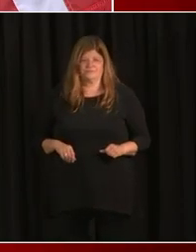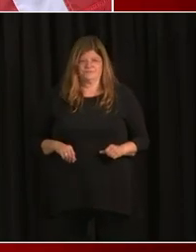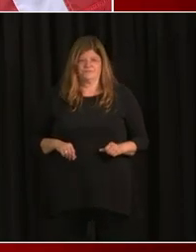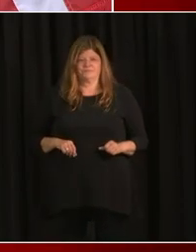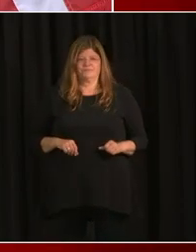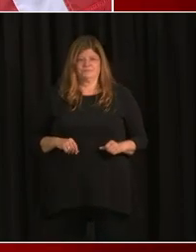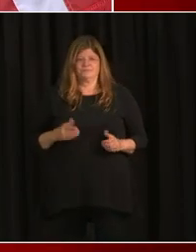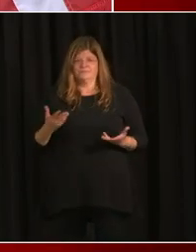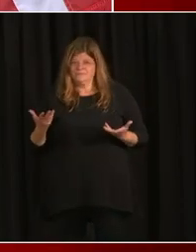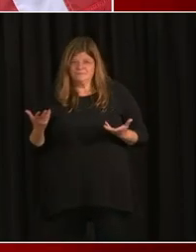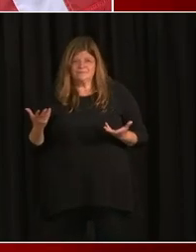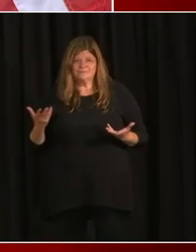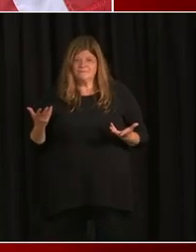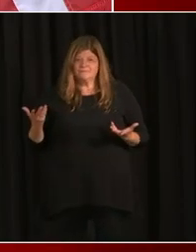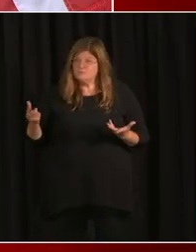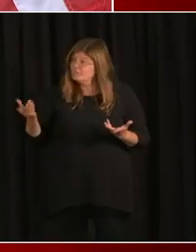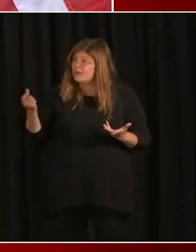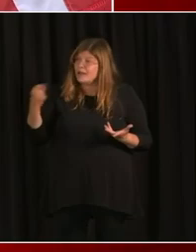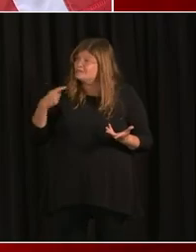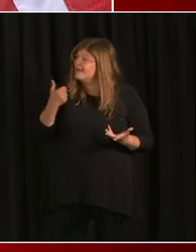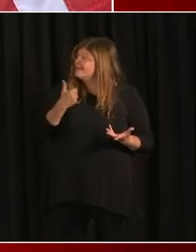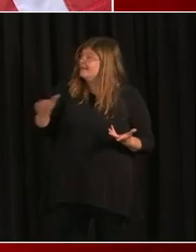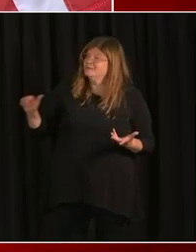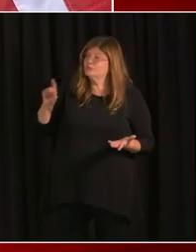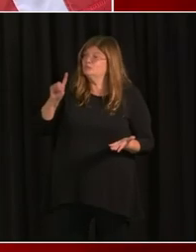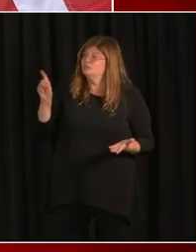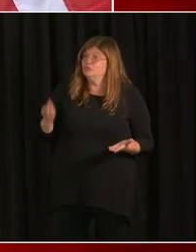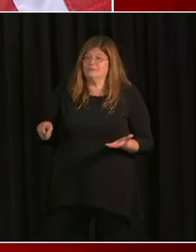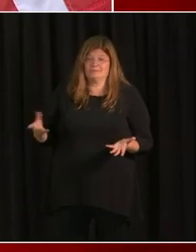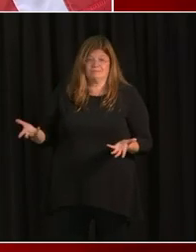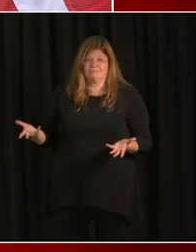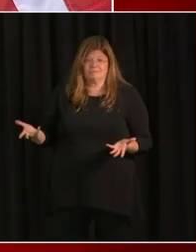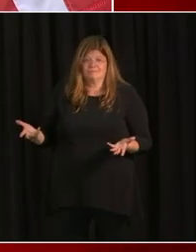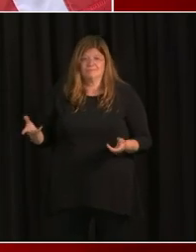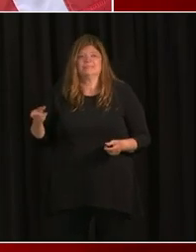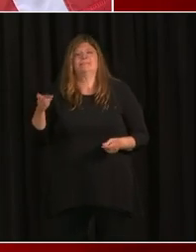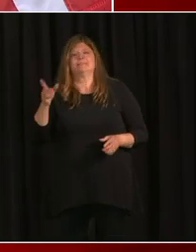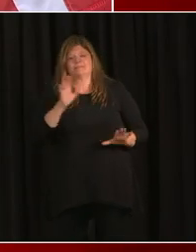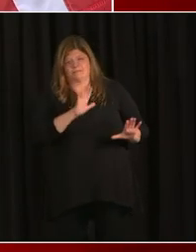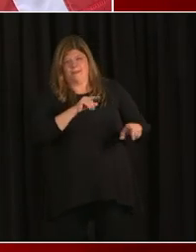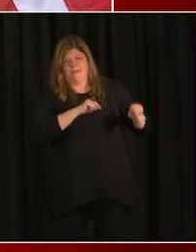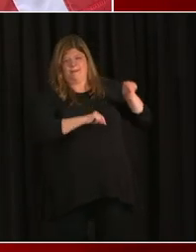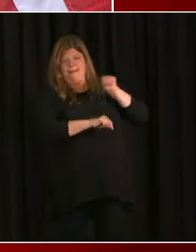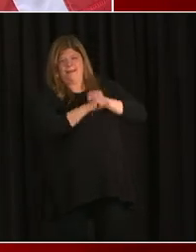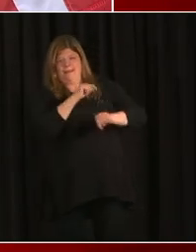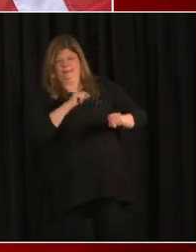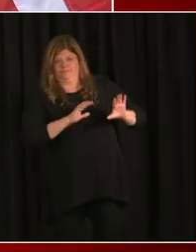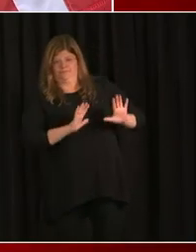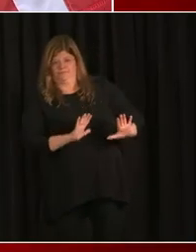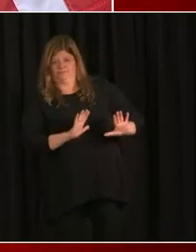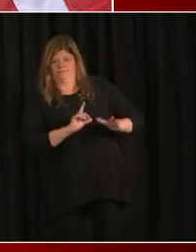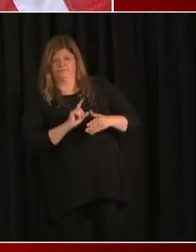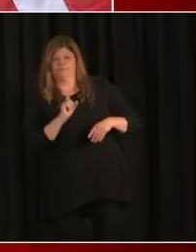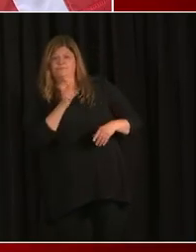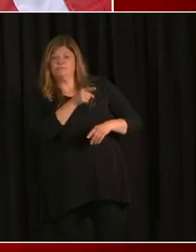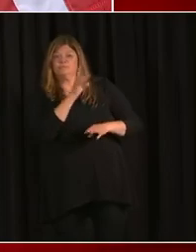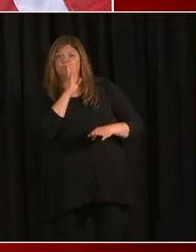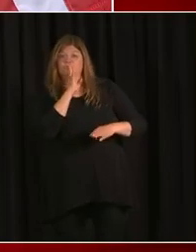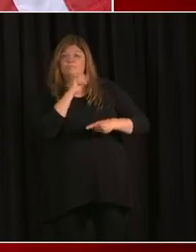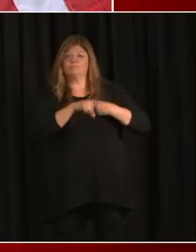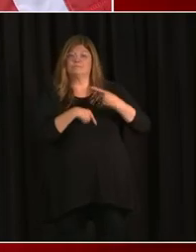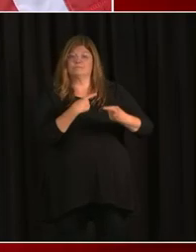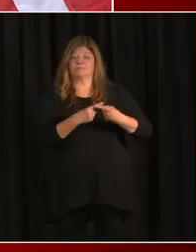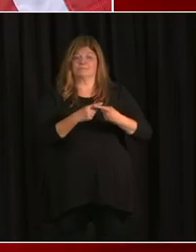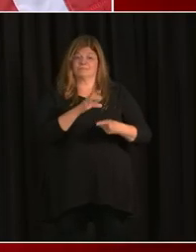crowd. Thank you. I wanted to ask, a few weeks back, you had been talking about these law